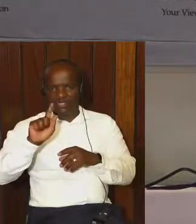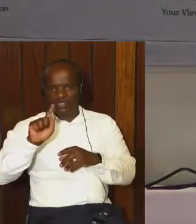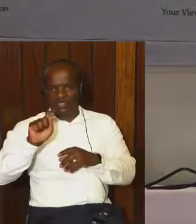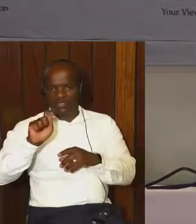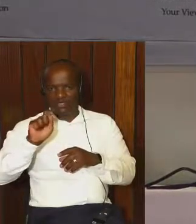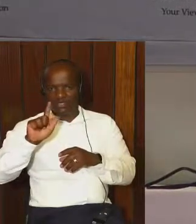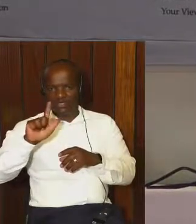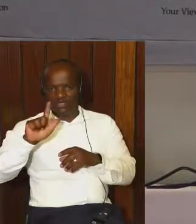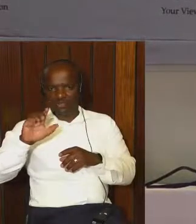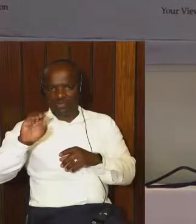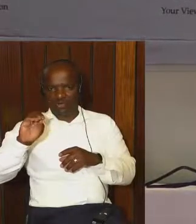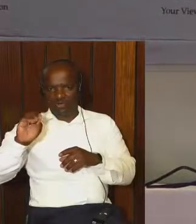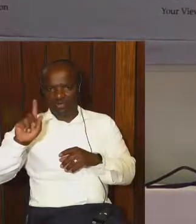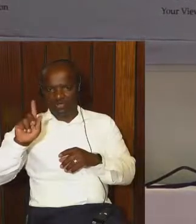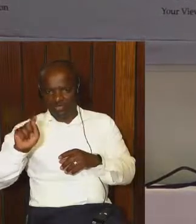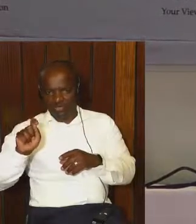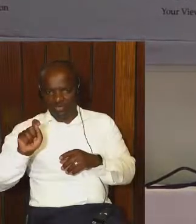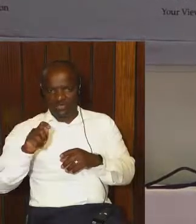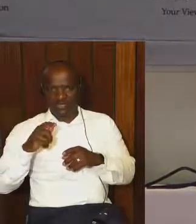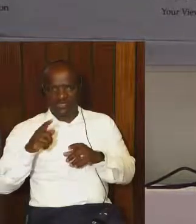In